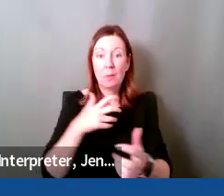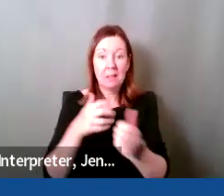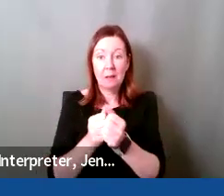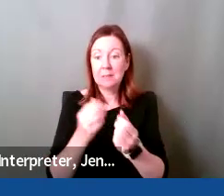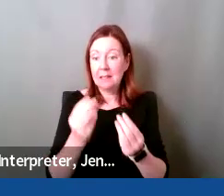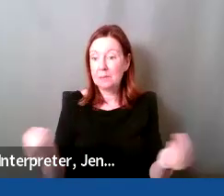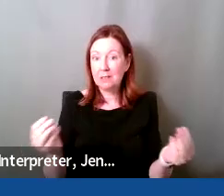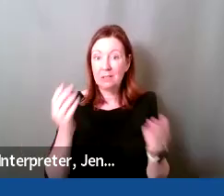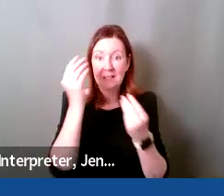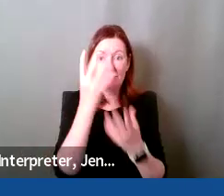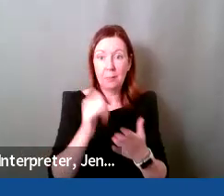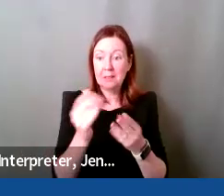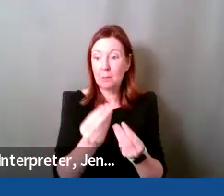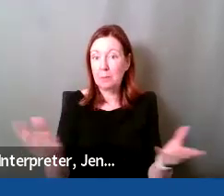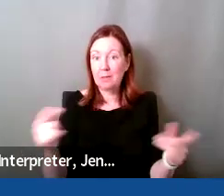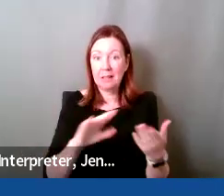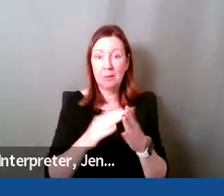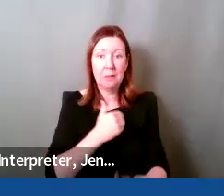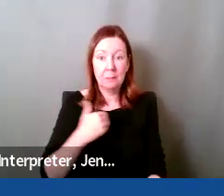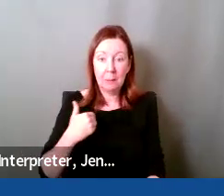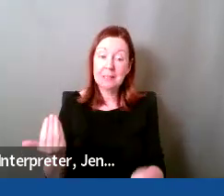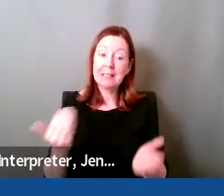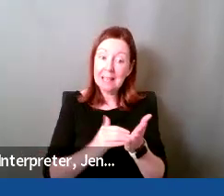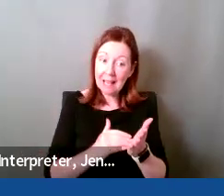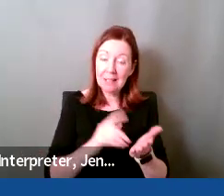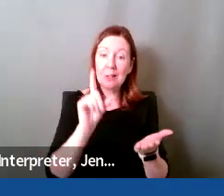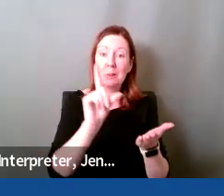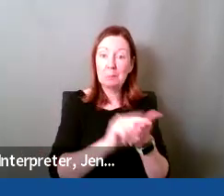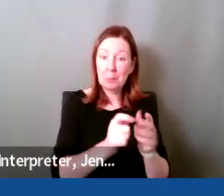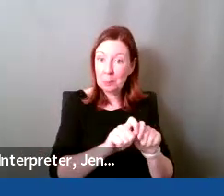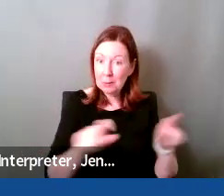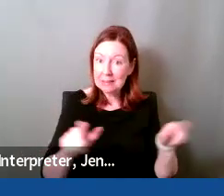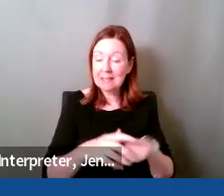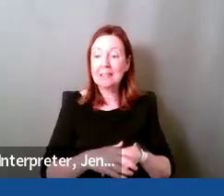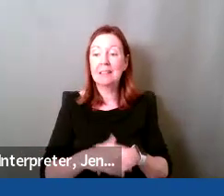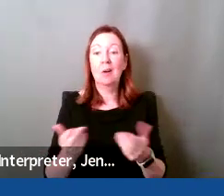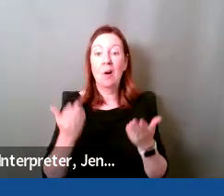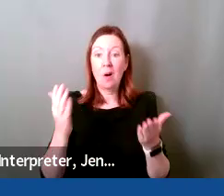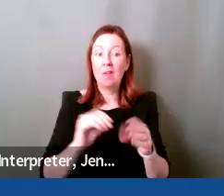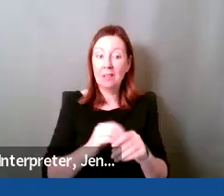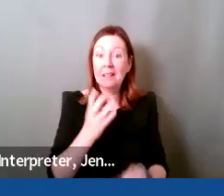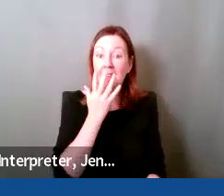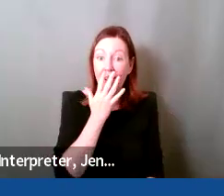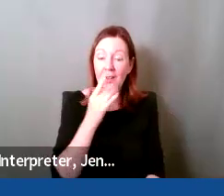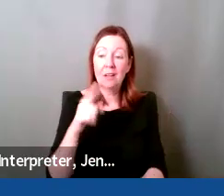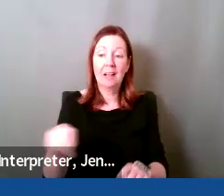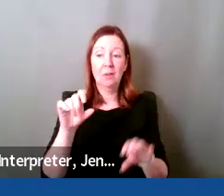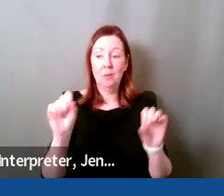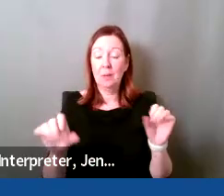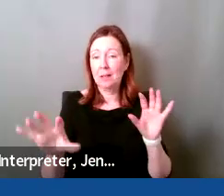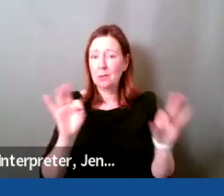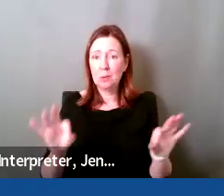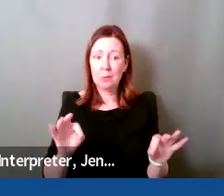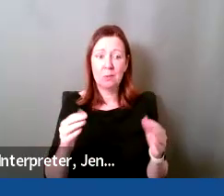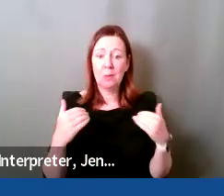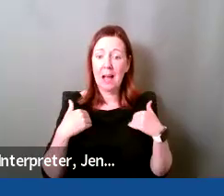materials that we are providing to community members. And again, they will be printed, they will be offered in color, and you guys can choose